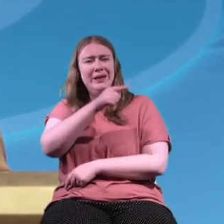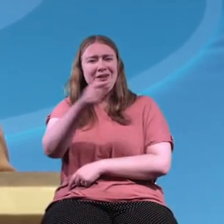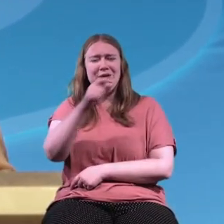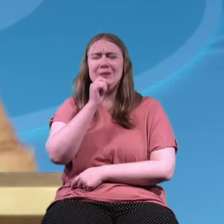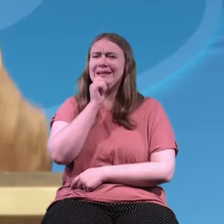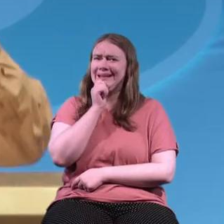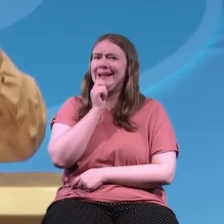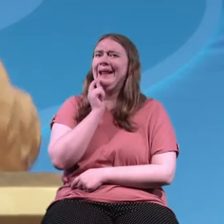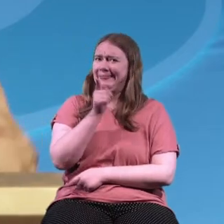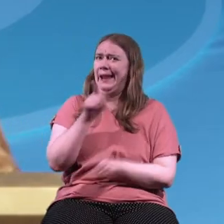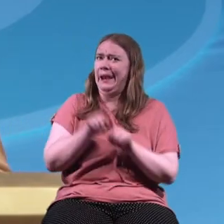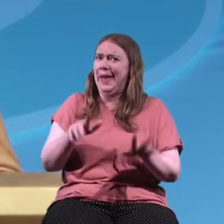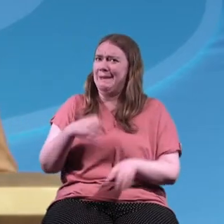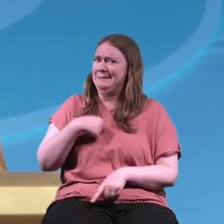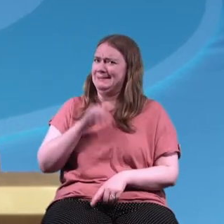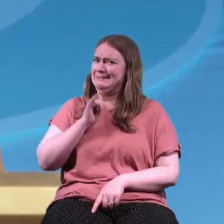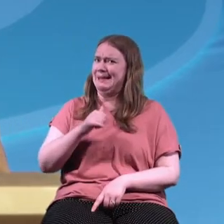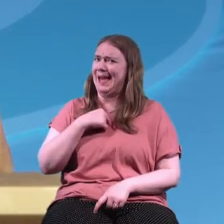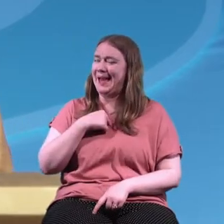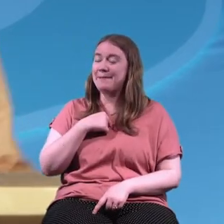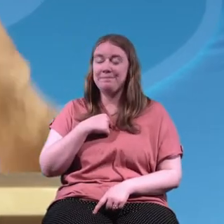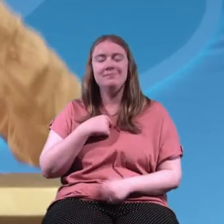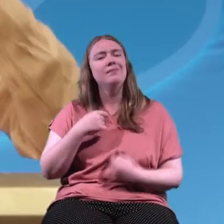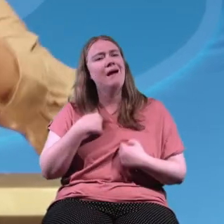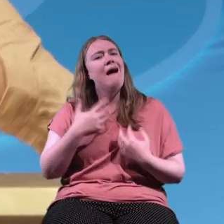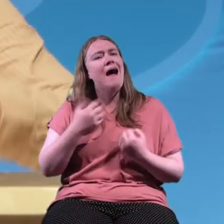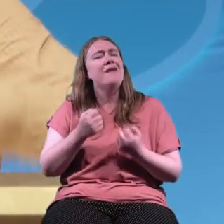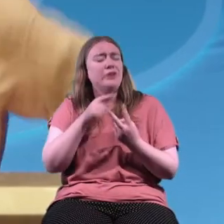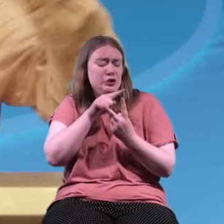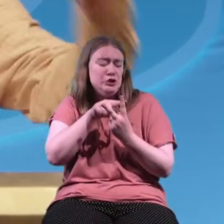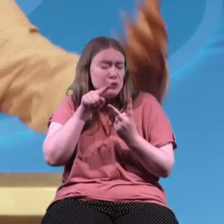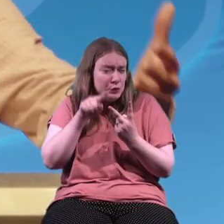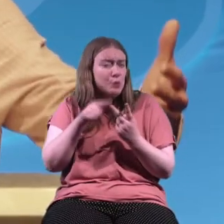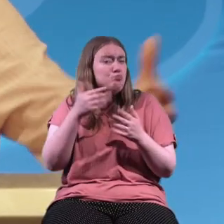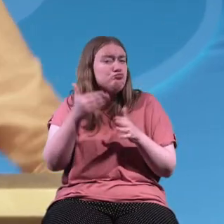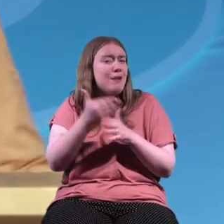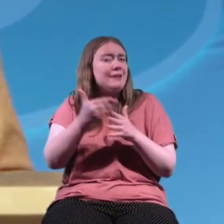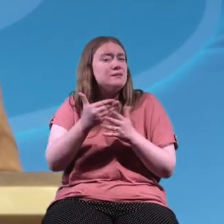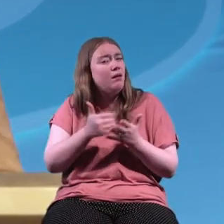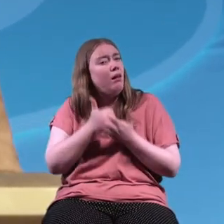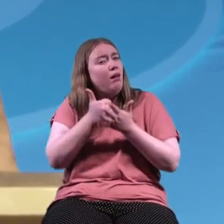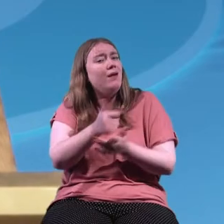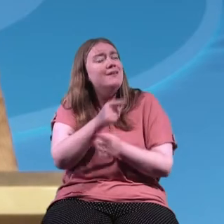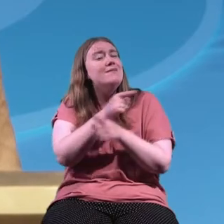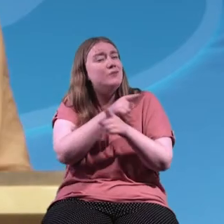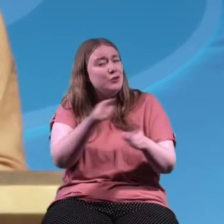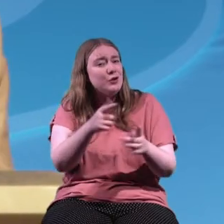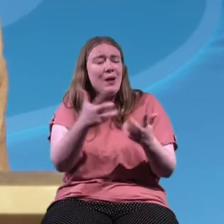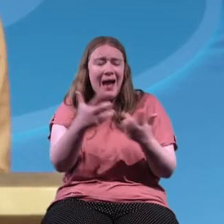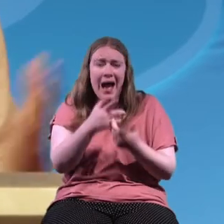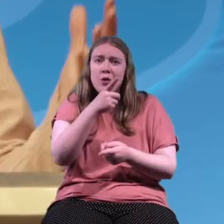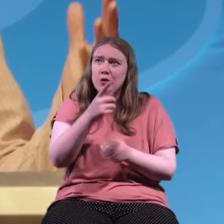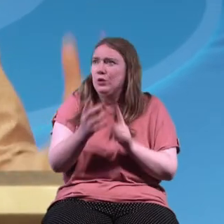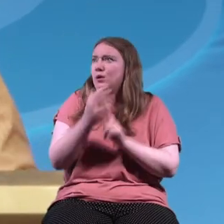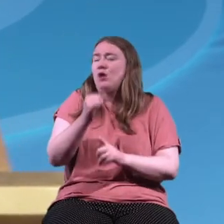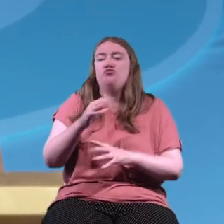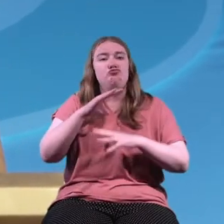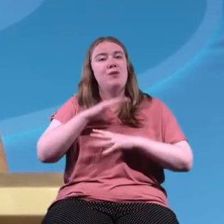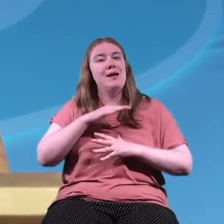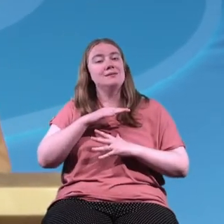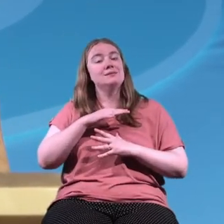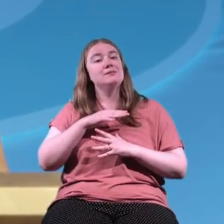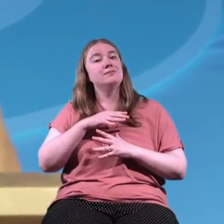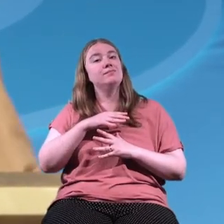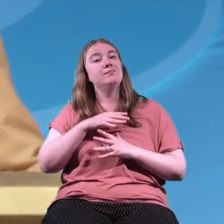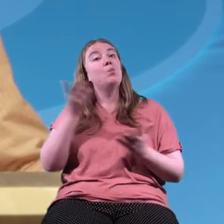then let me end with two very practical steps you can take that will help you to find rest by being grateful. We find them in the two